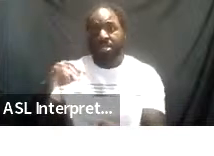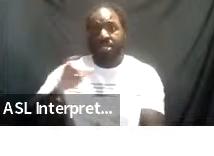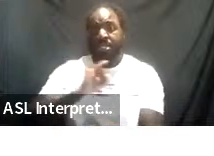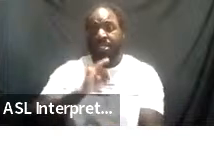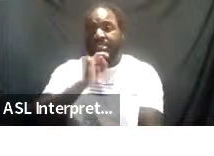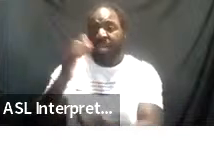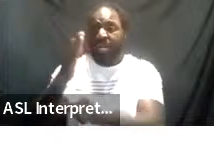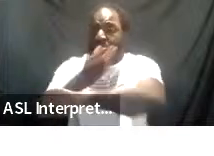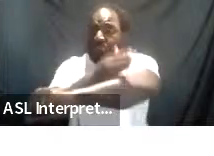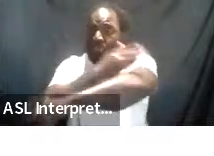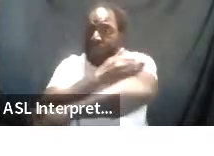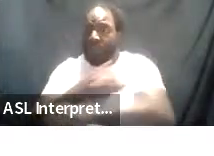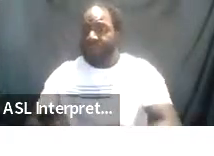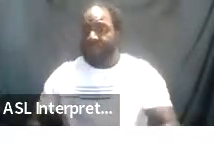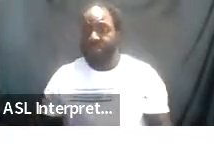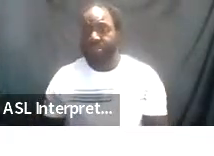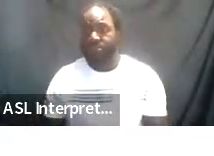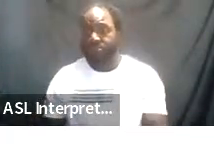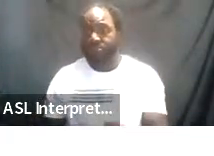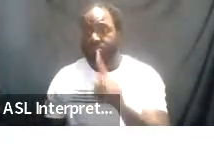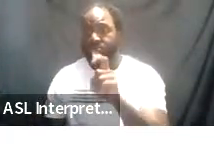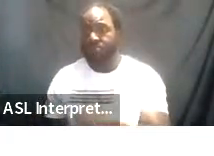purview?